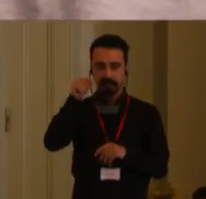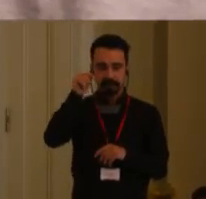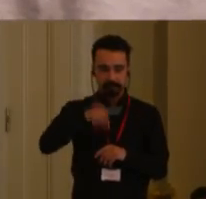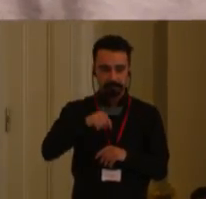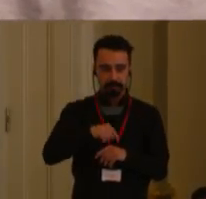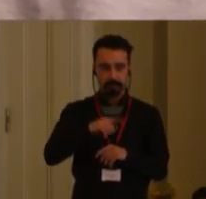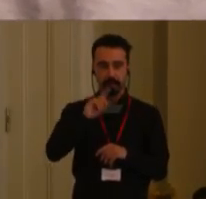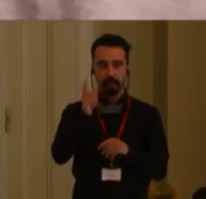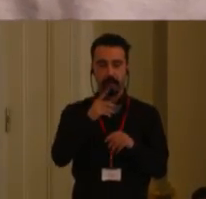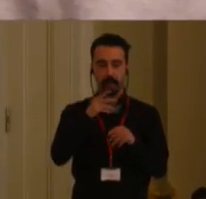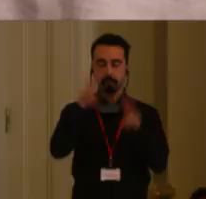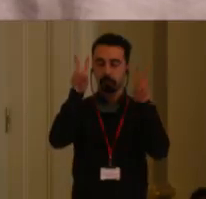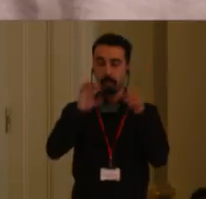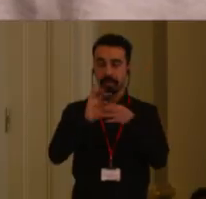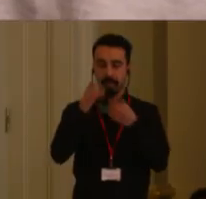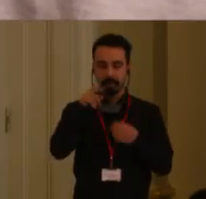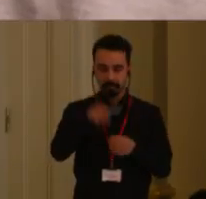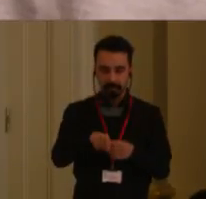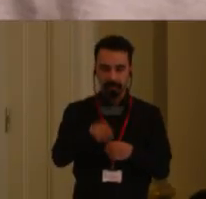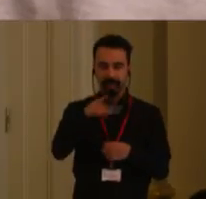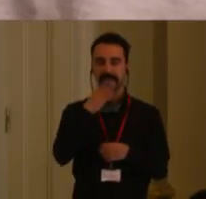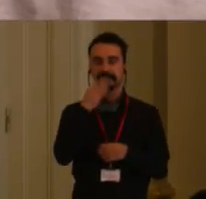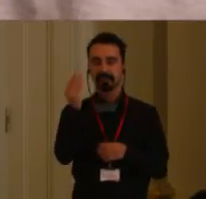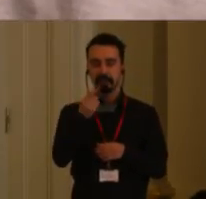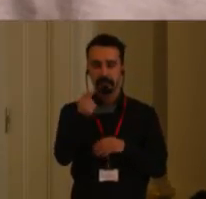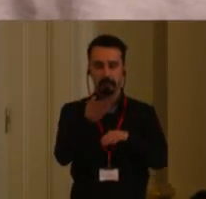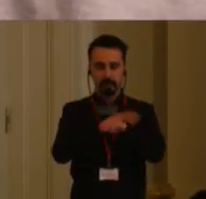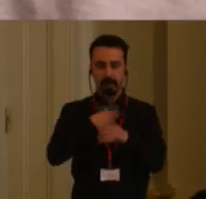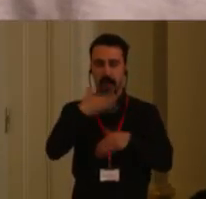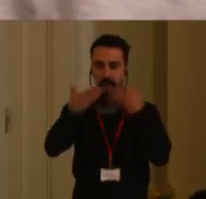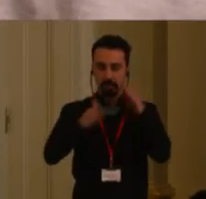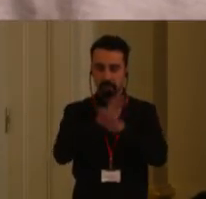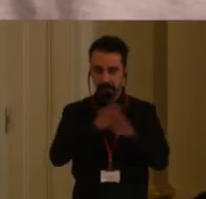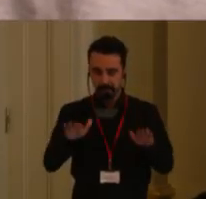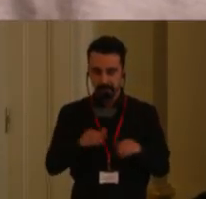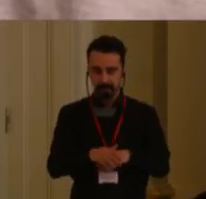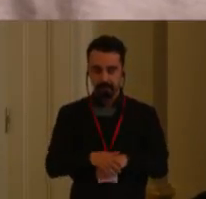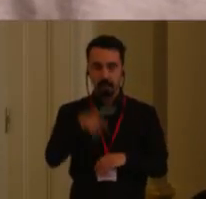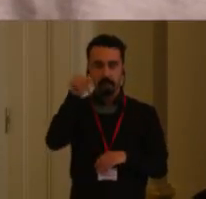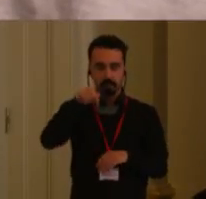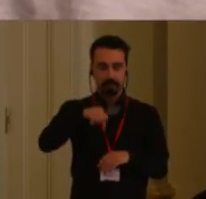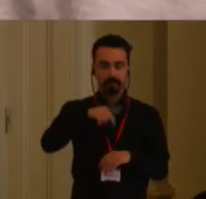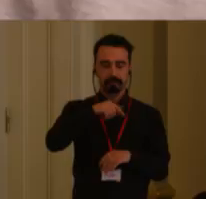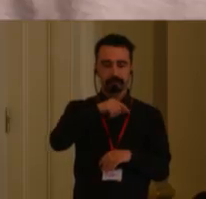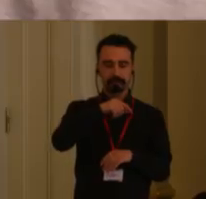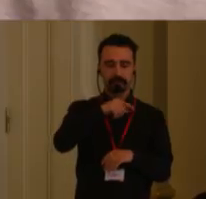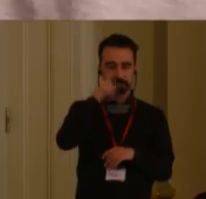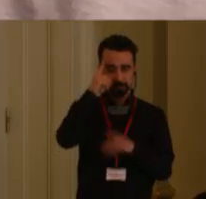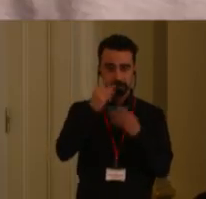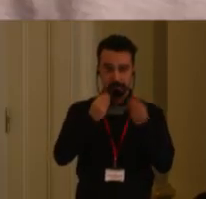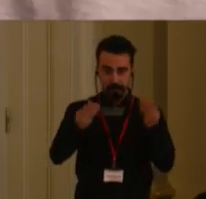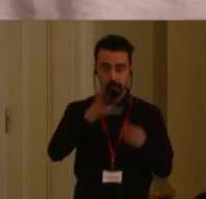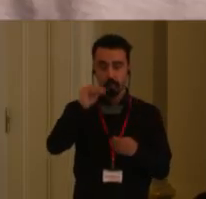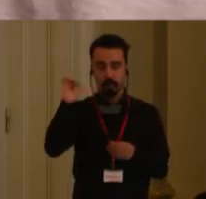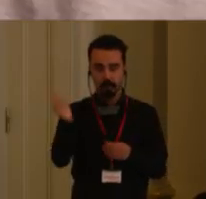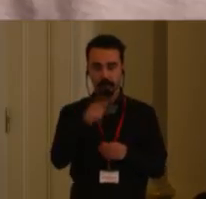mind. We may now proceed with the topic for today, which is the youth segment. Just to